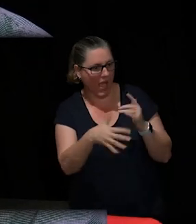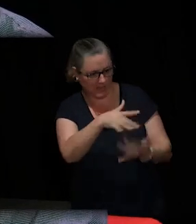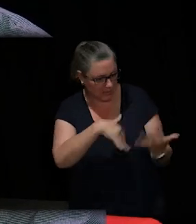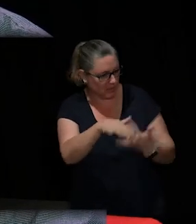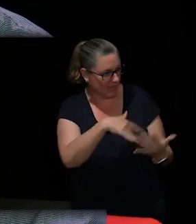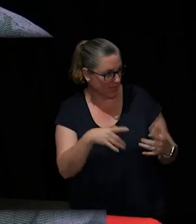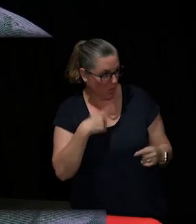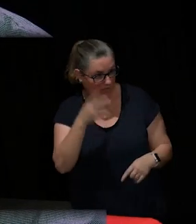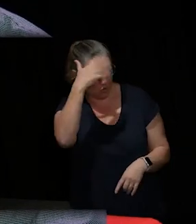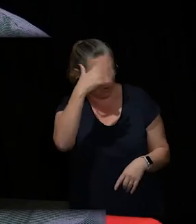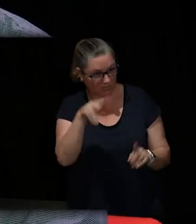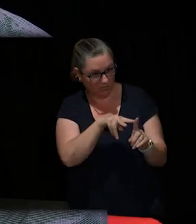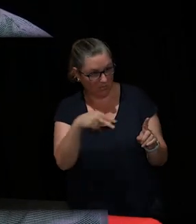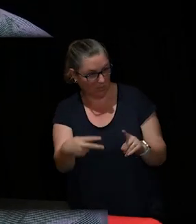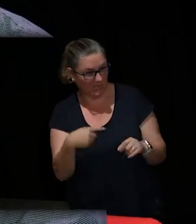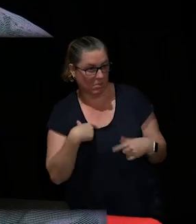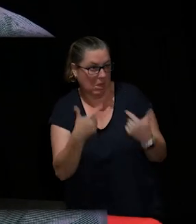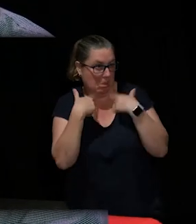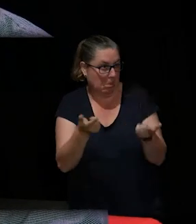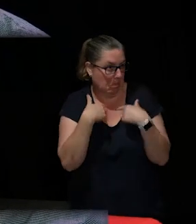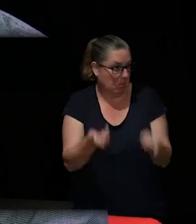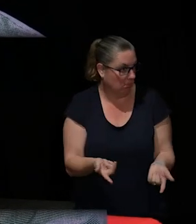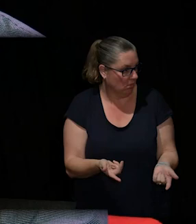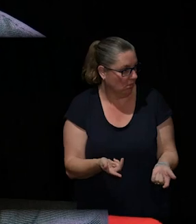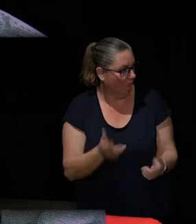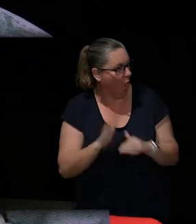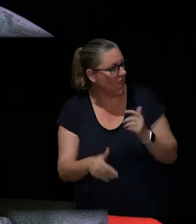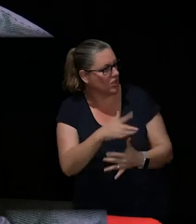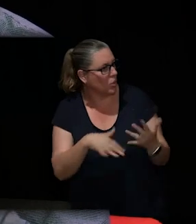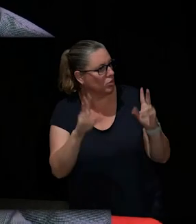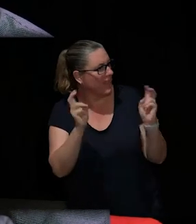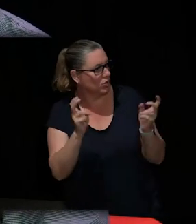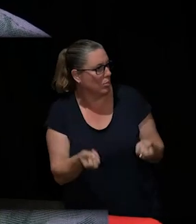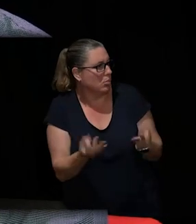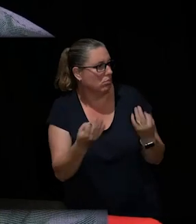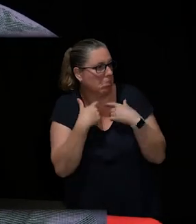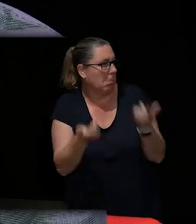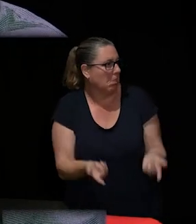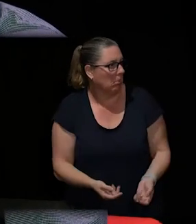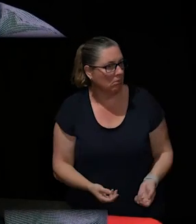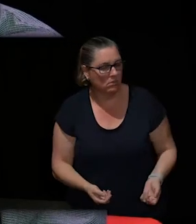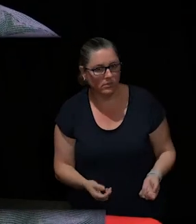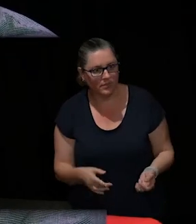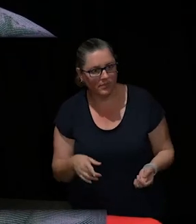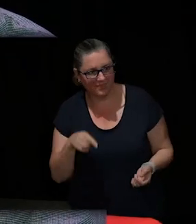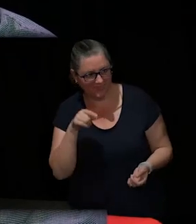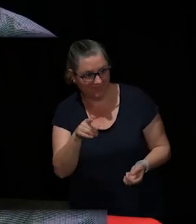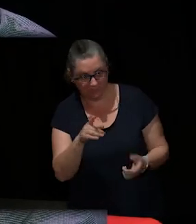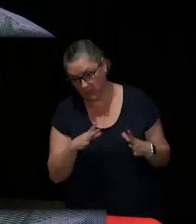think Donald Trump really cares that much about social issues, one way or the other, which is fine.